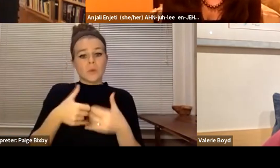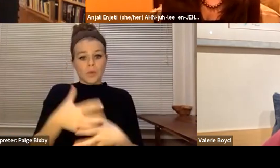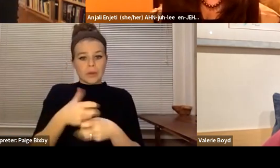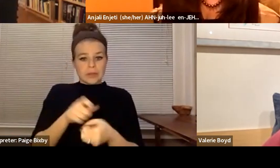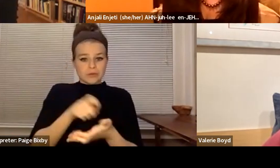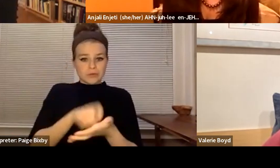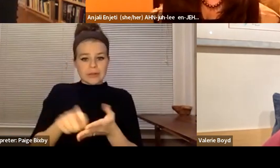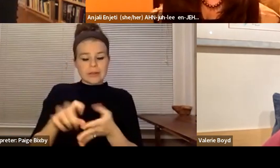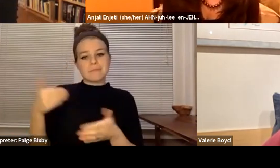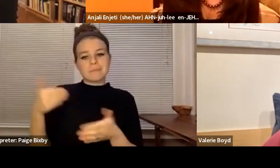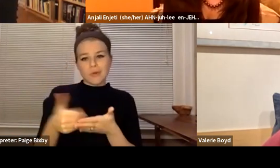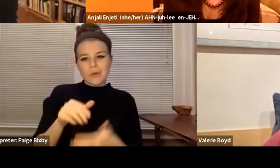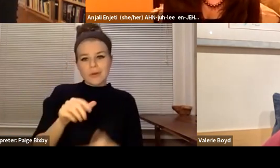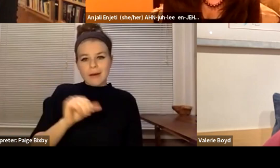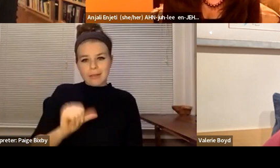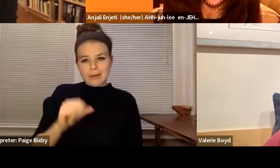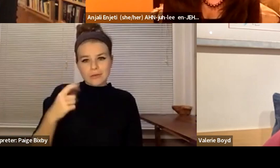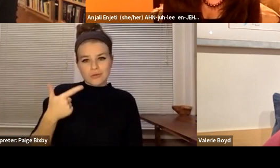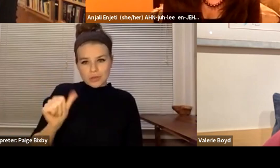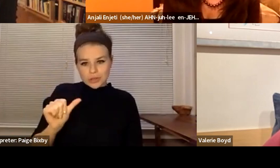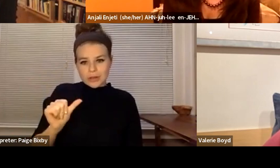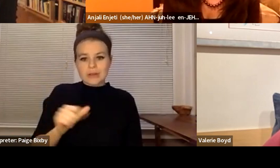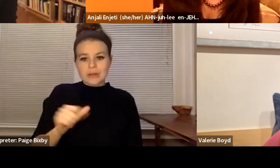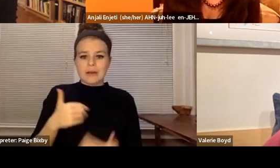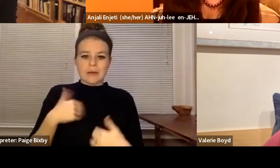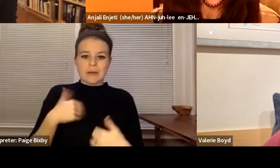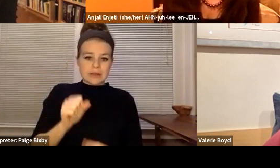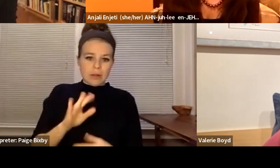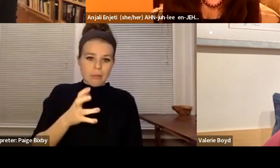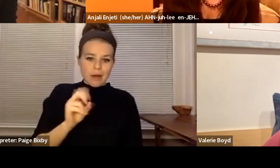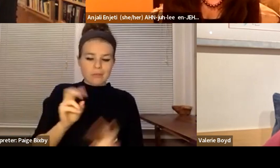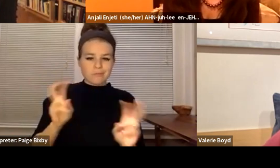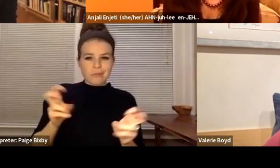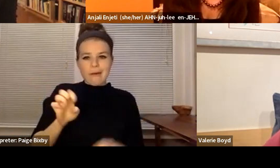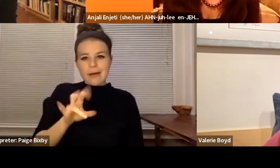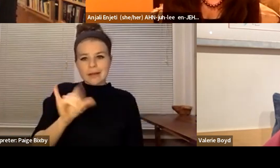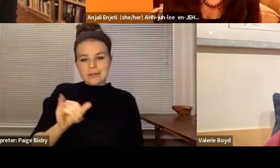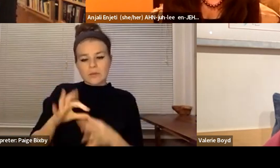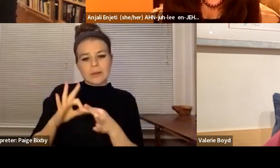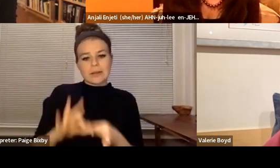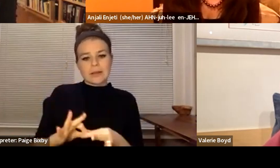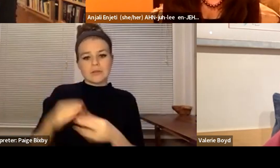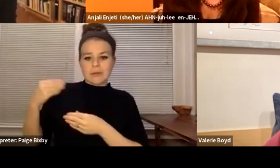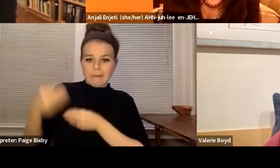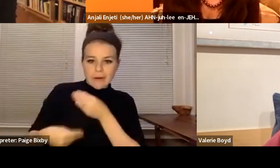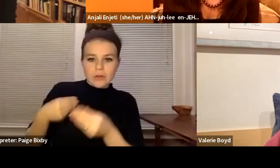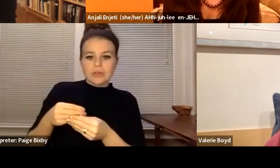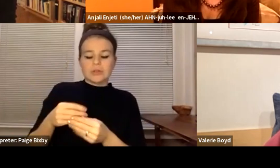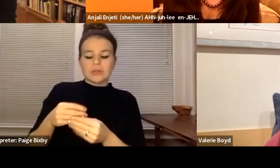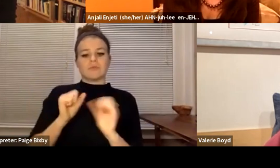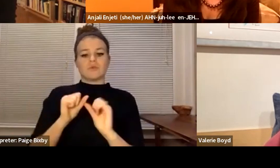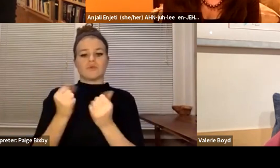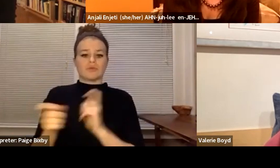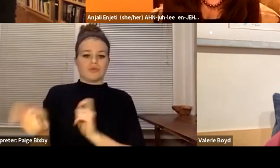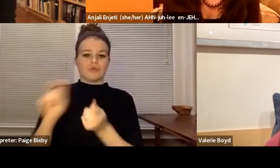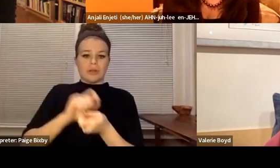She's the author of the critically acclaimed Southbound, Essays on Identity, Inheritance, and Social Change, published by the University of Georgia Press in